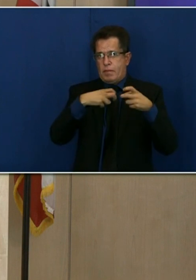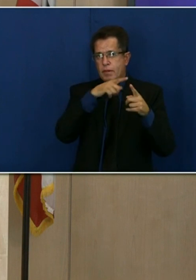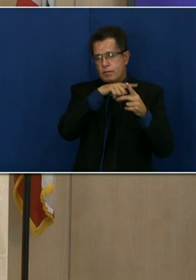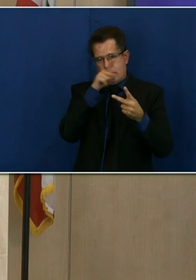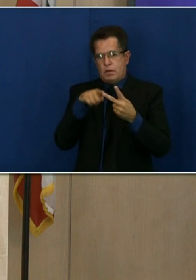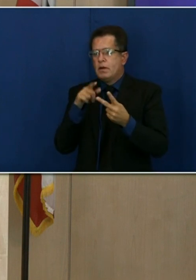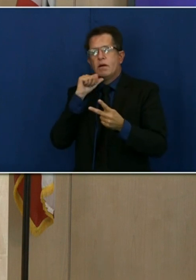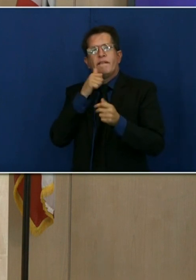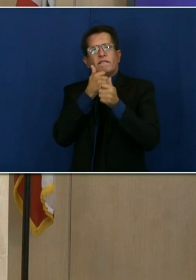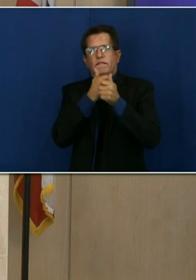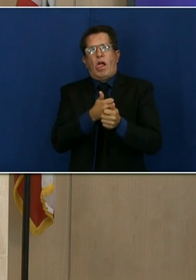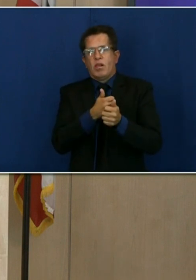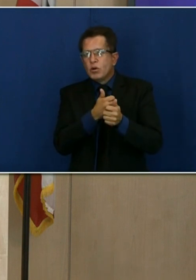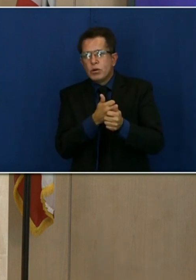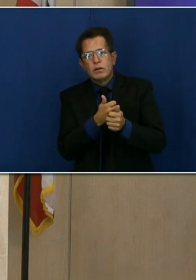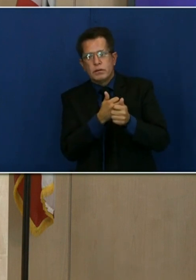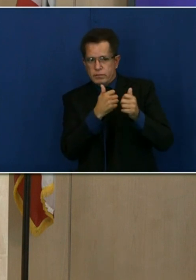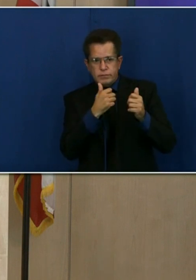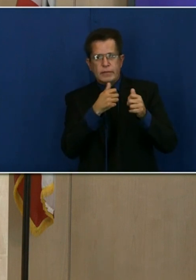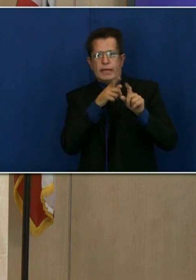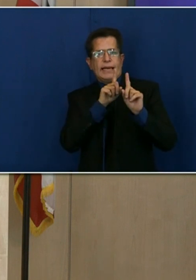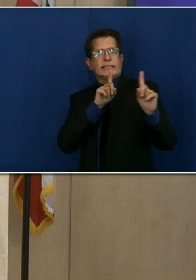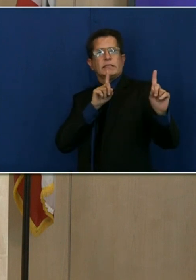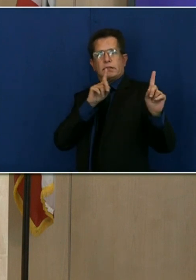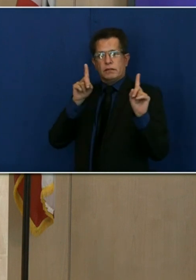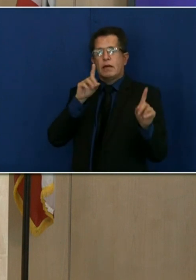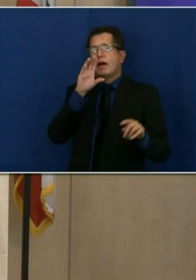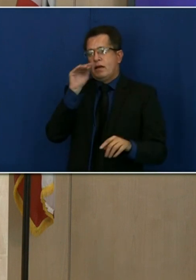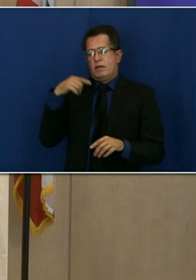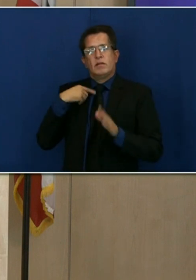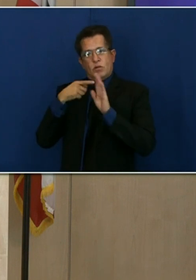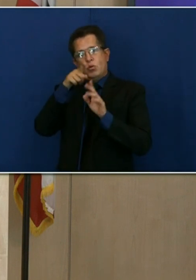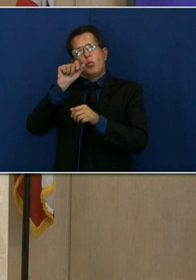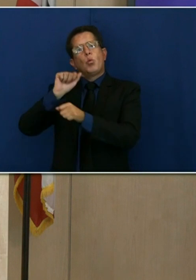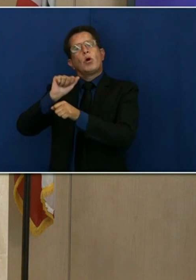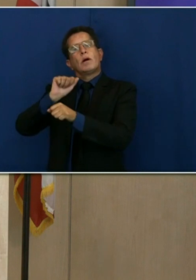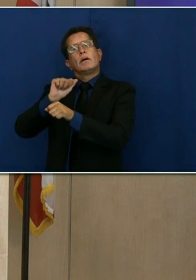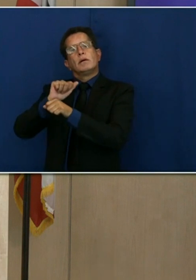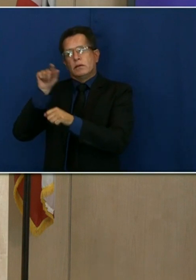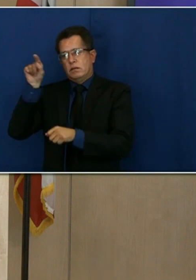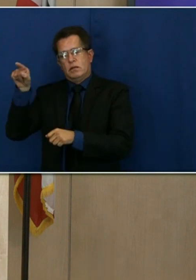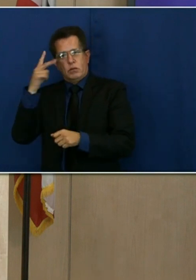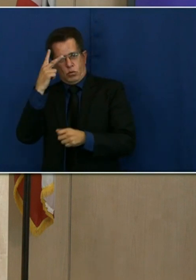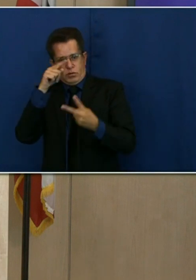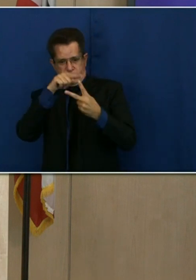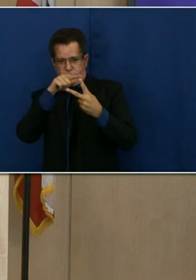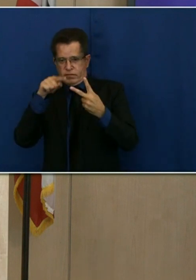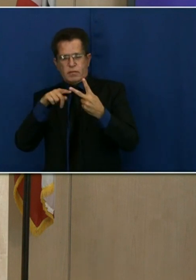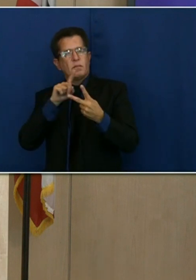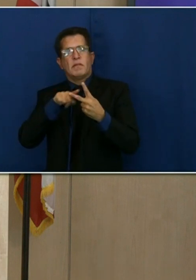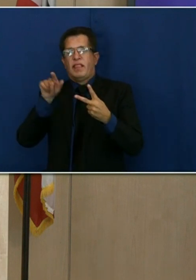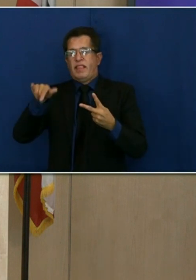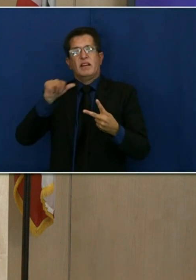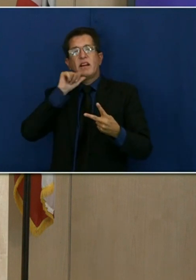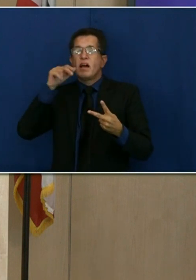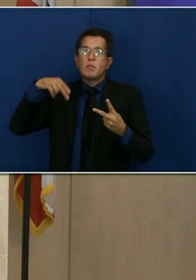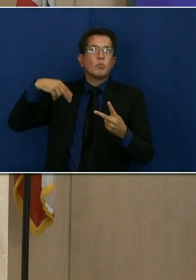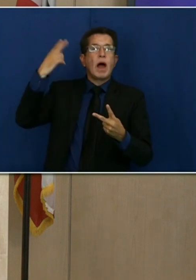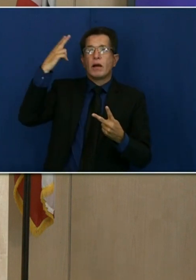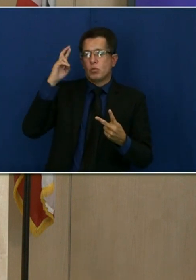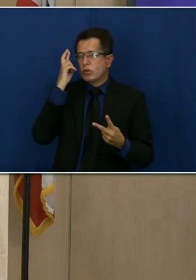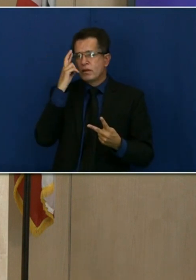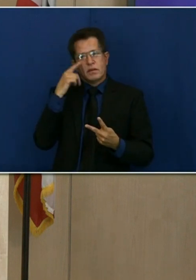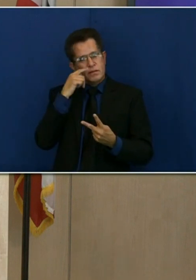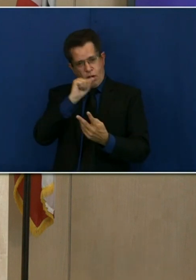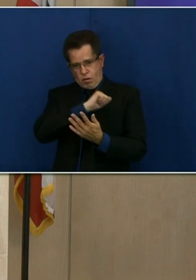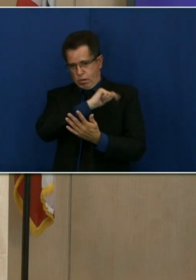social distancing, and then I share with you what's happening in work sites. But none of those are the main factors. It really is